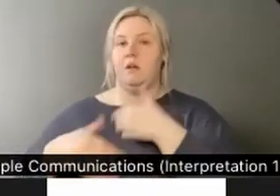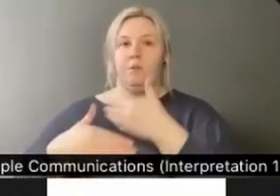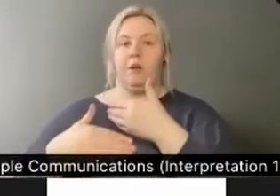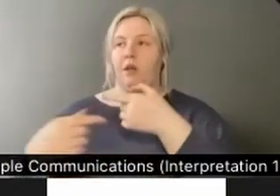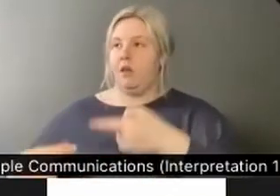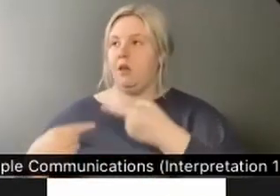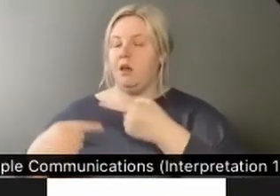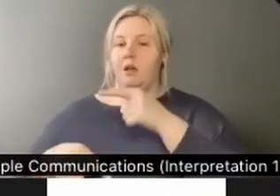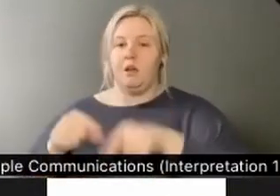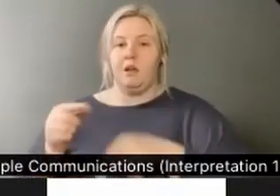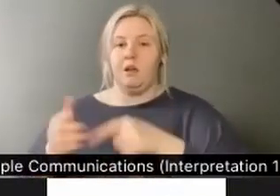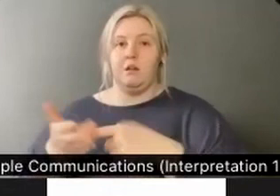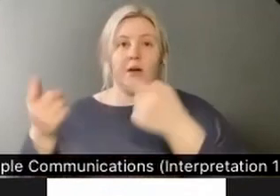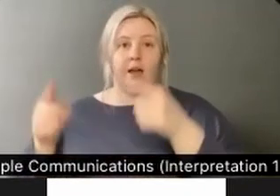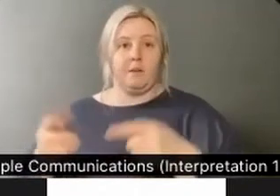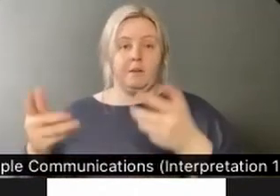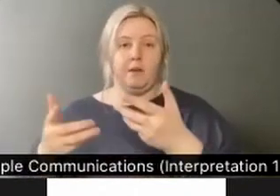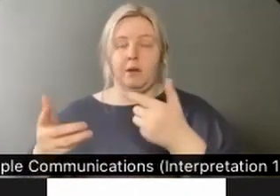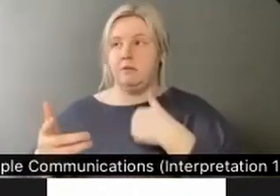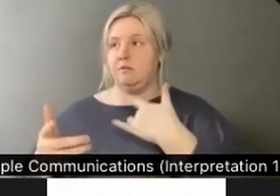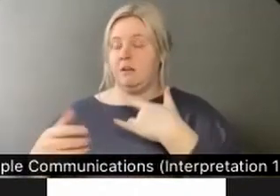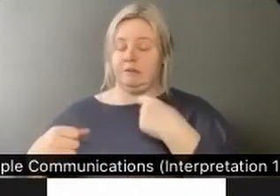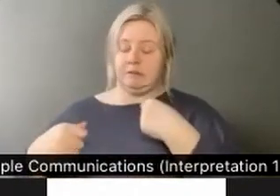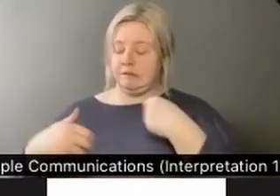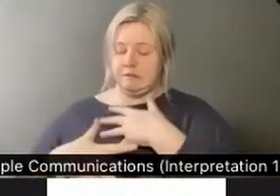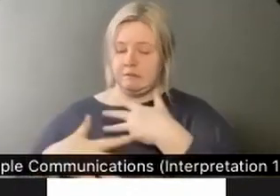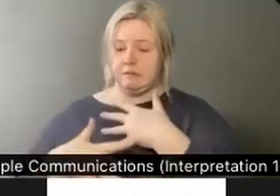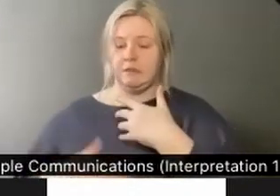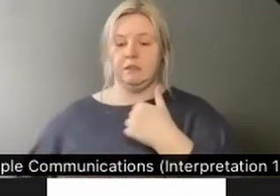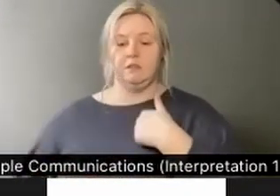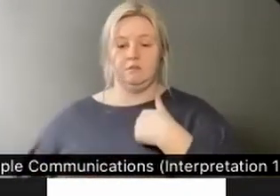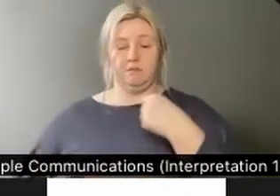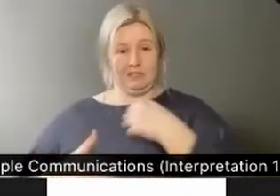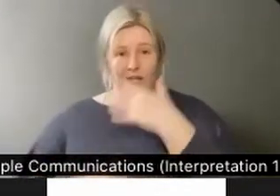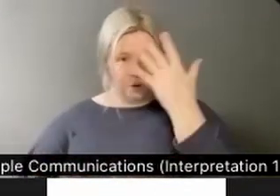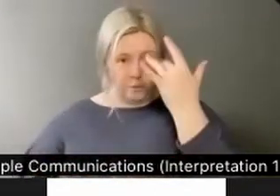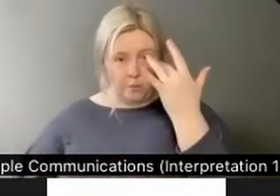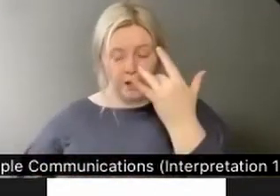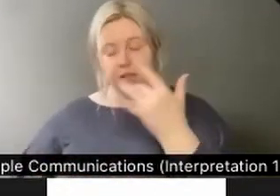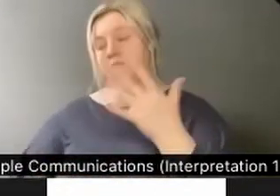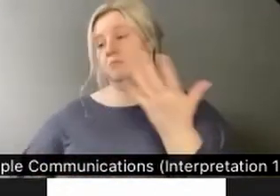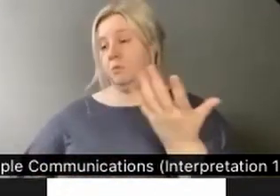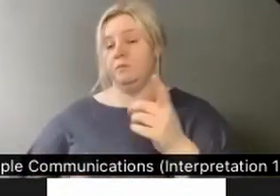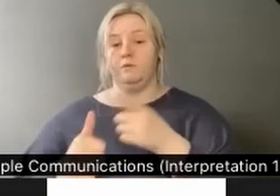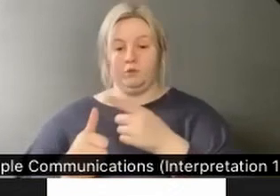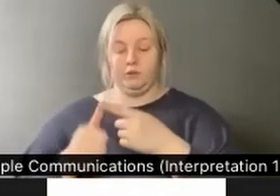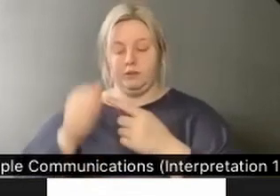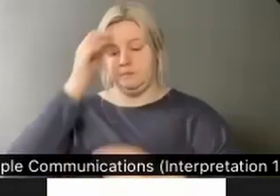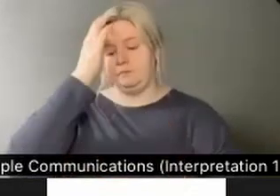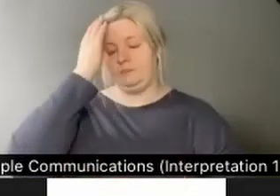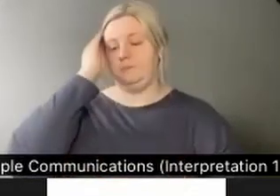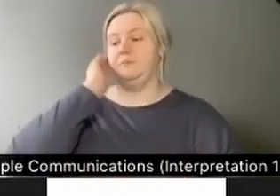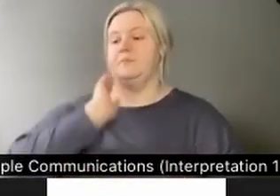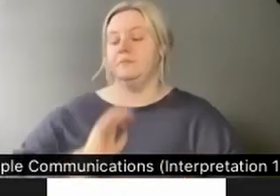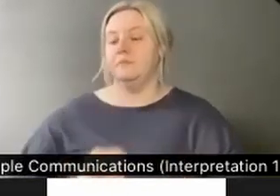and, frankly, terrified. Why was I terrified? Well, first of all, of course, there was